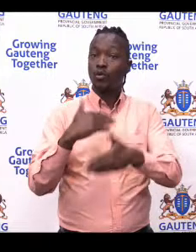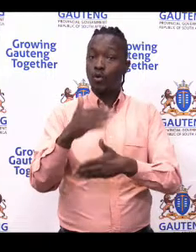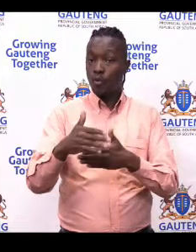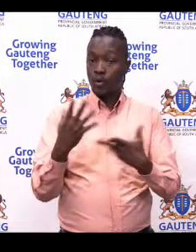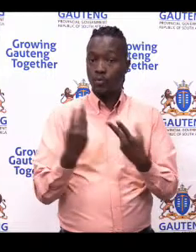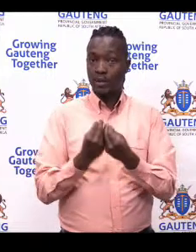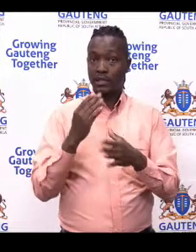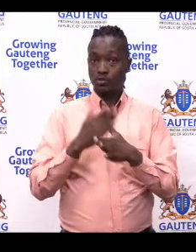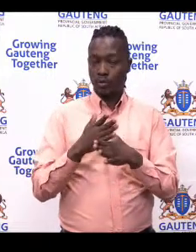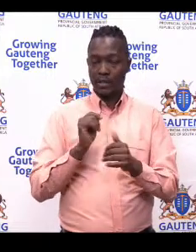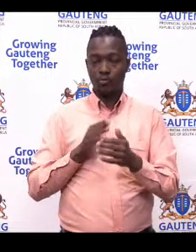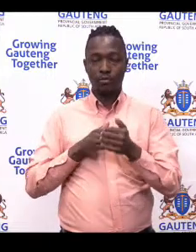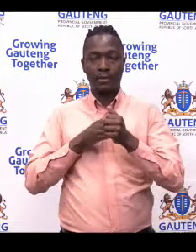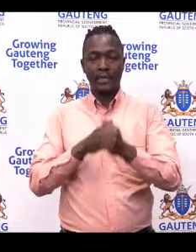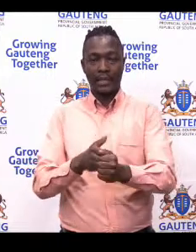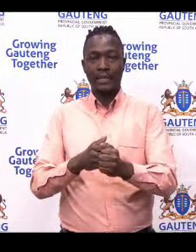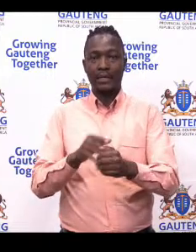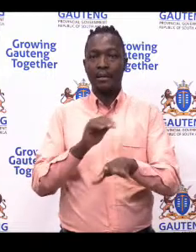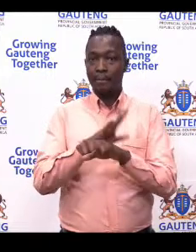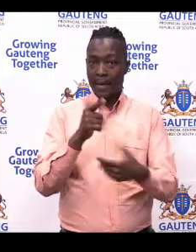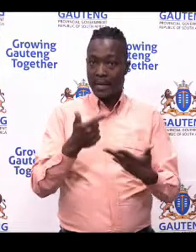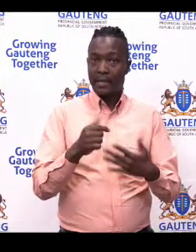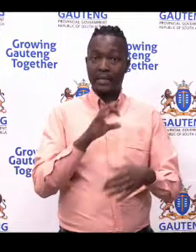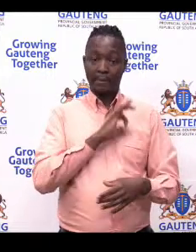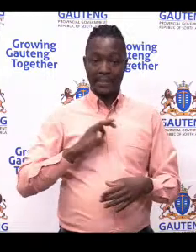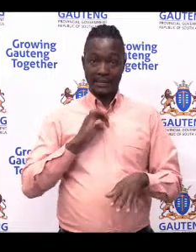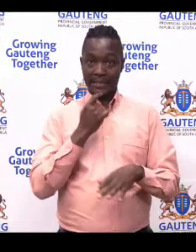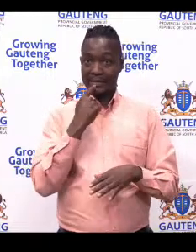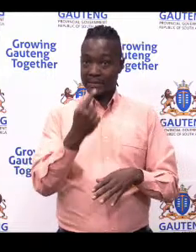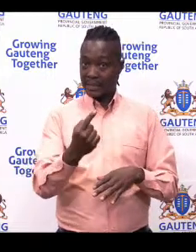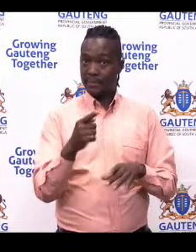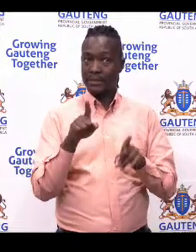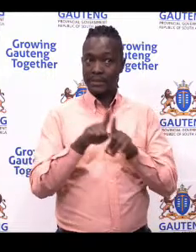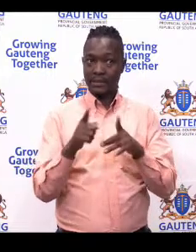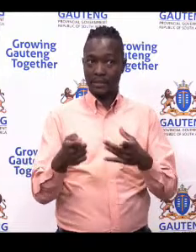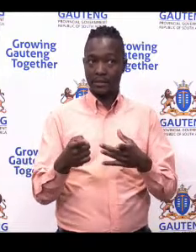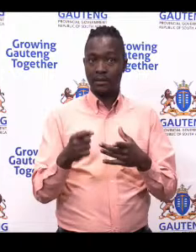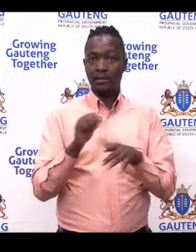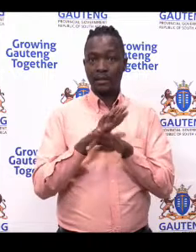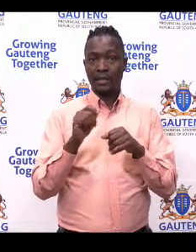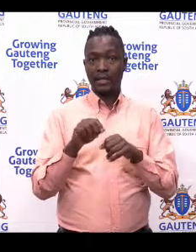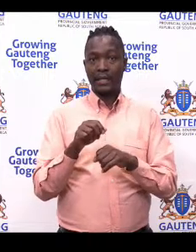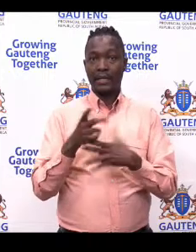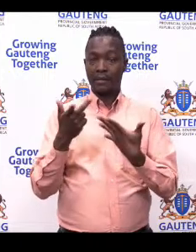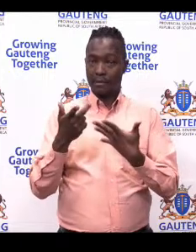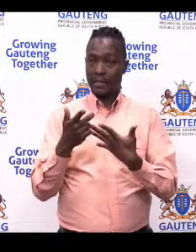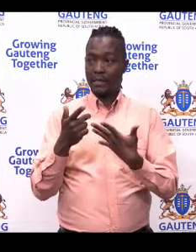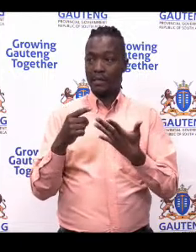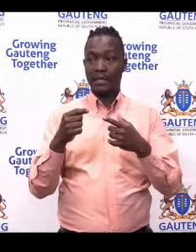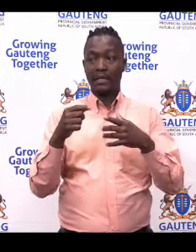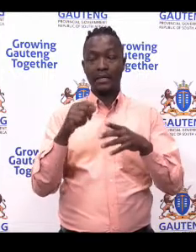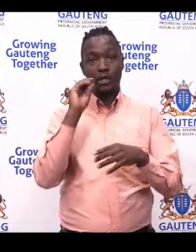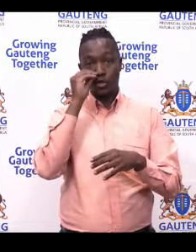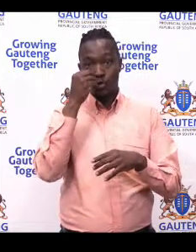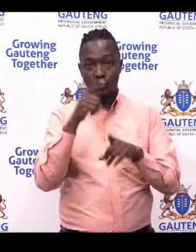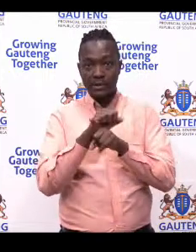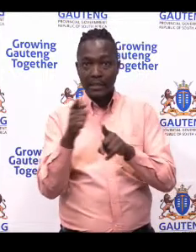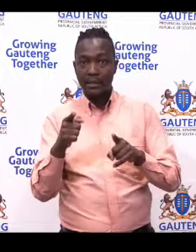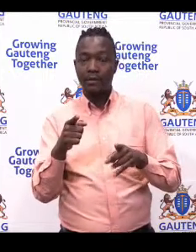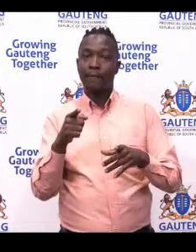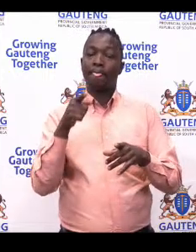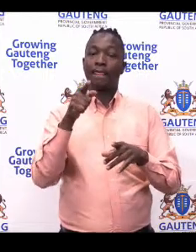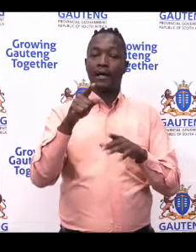it will be led by the ministers as outlined in the slide there, where Minister of